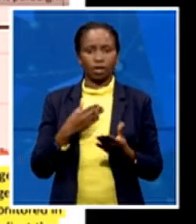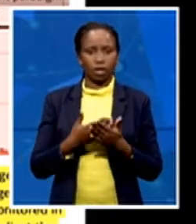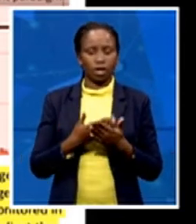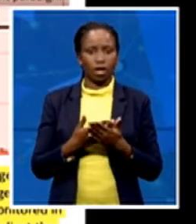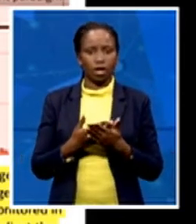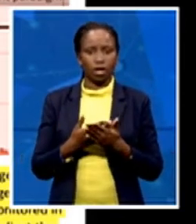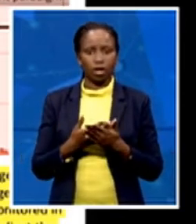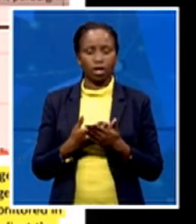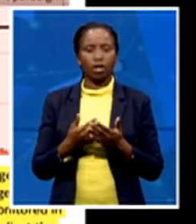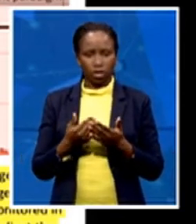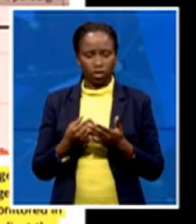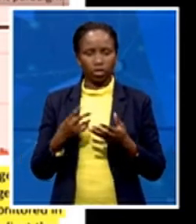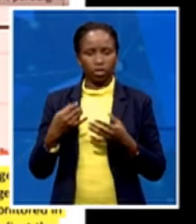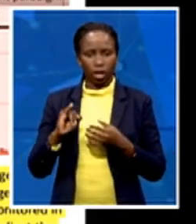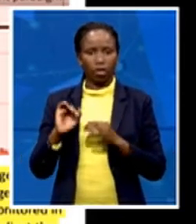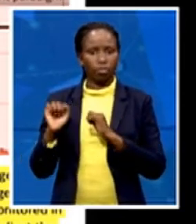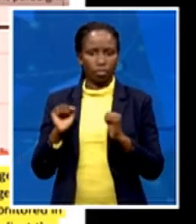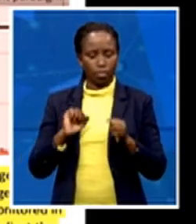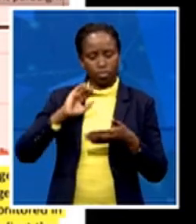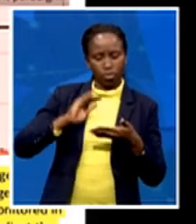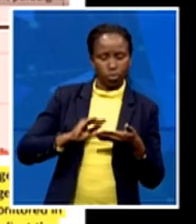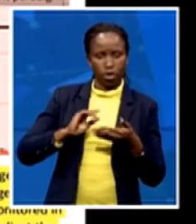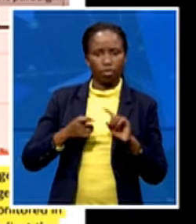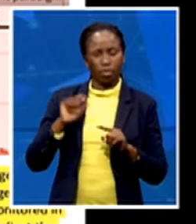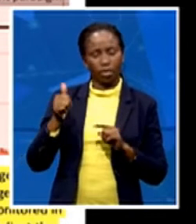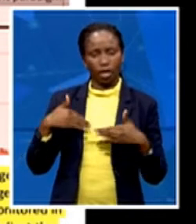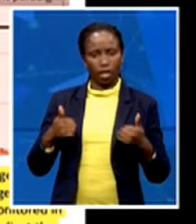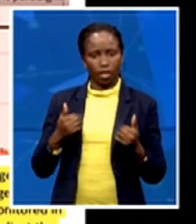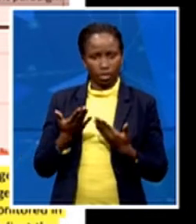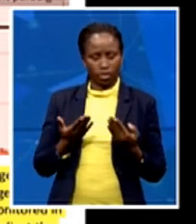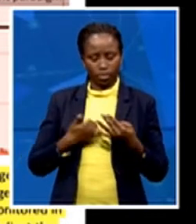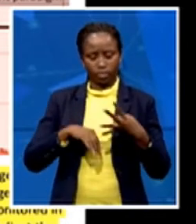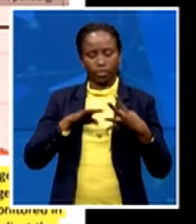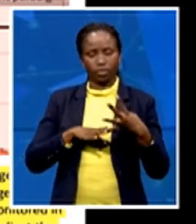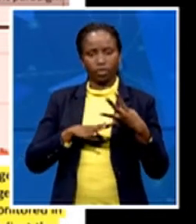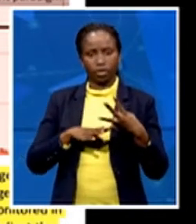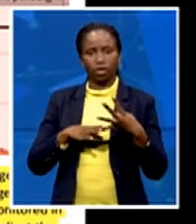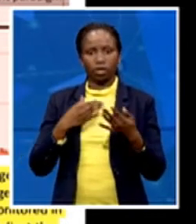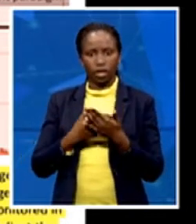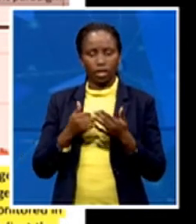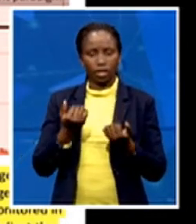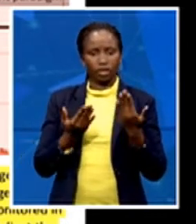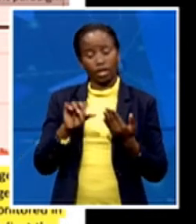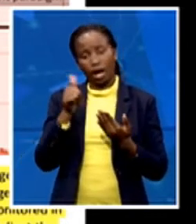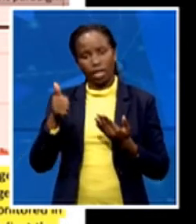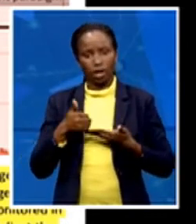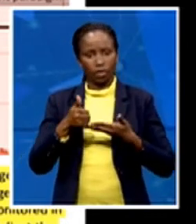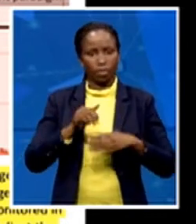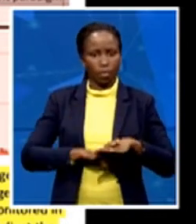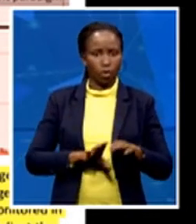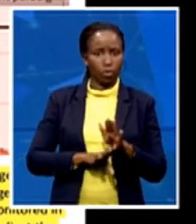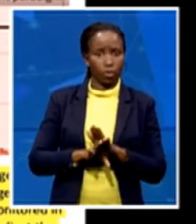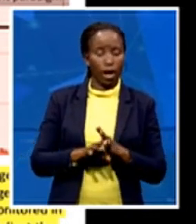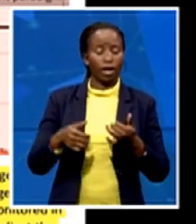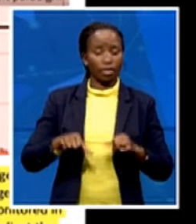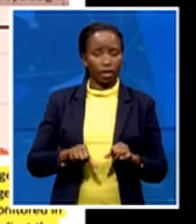services. The fourth one is to maintain those other services. The fifth one is that we could vaccinate our healthcare staff